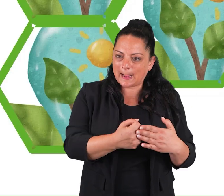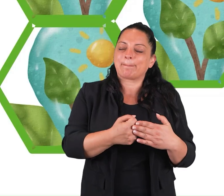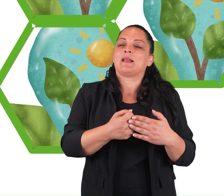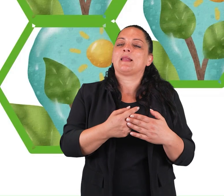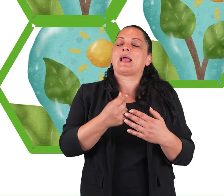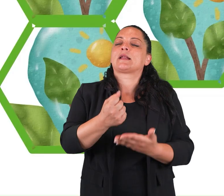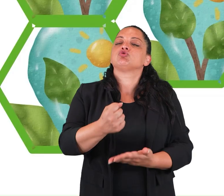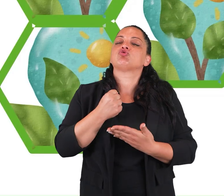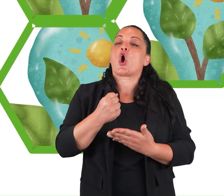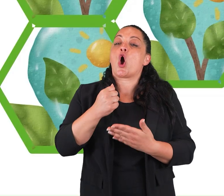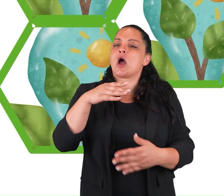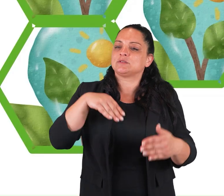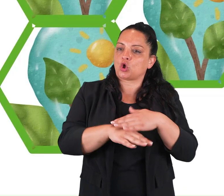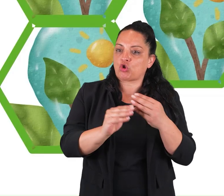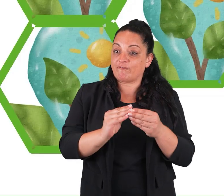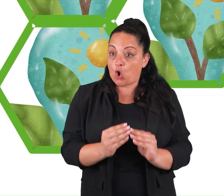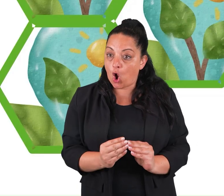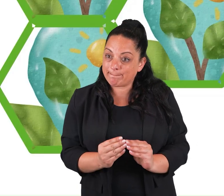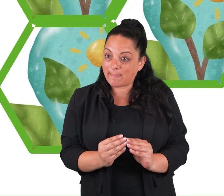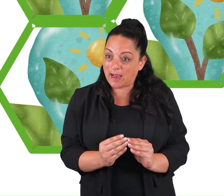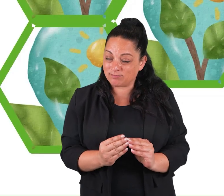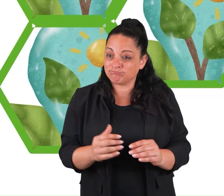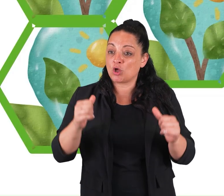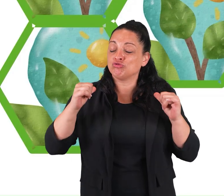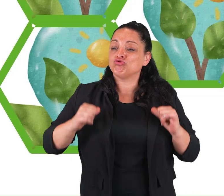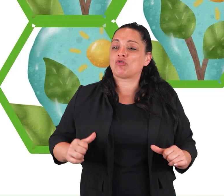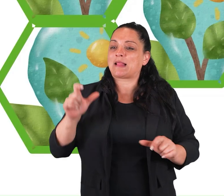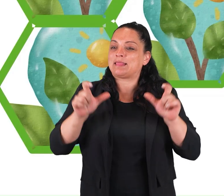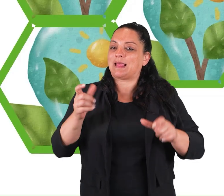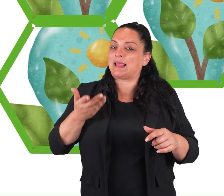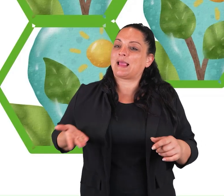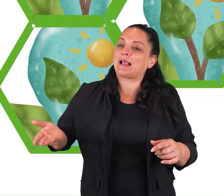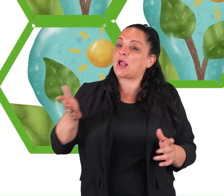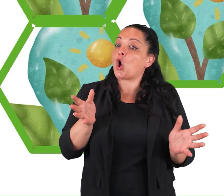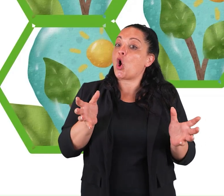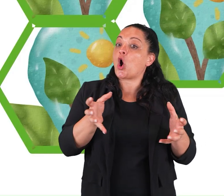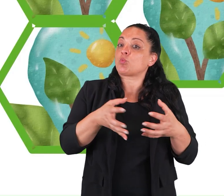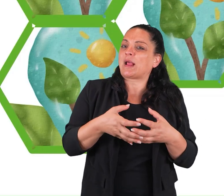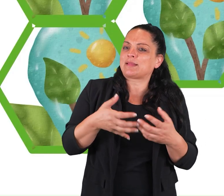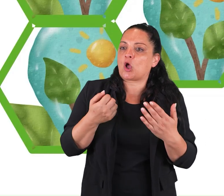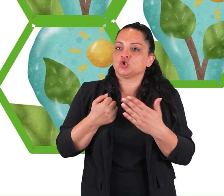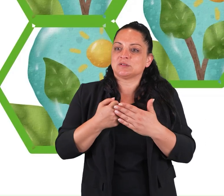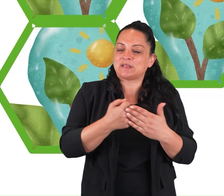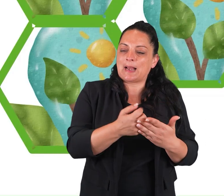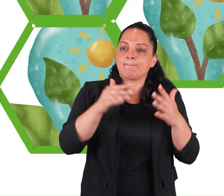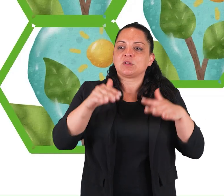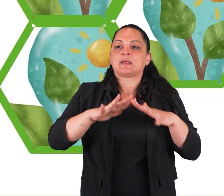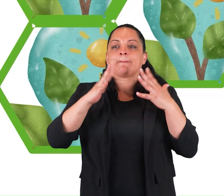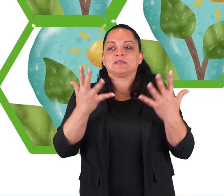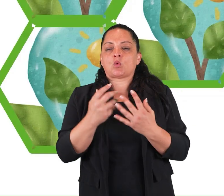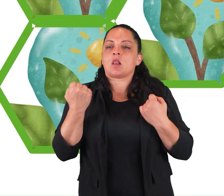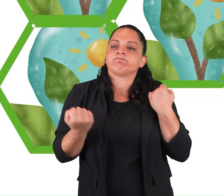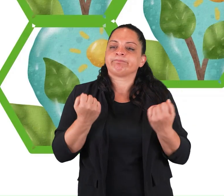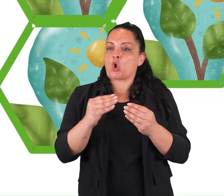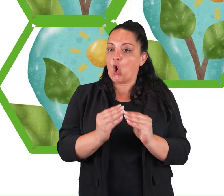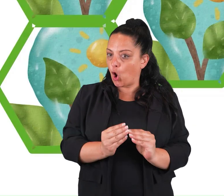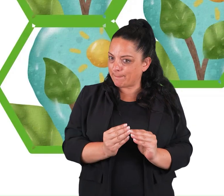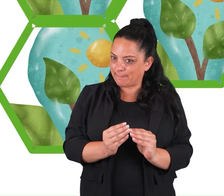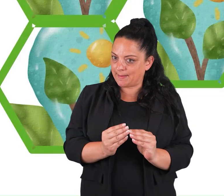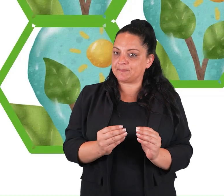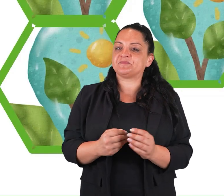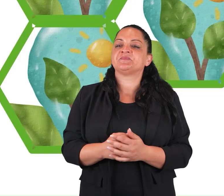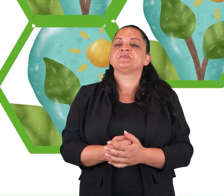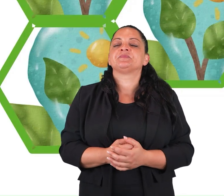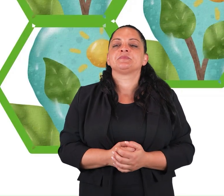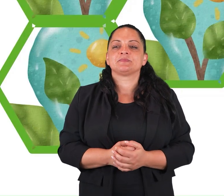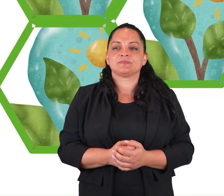resource conservation, what role cities and communities play on sustainability and environmental